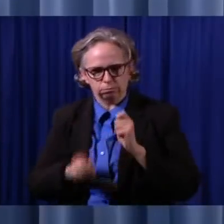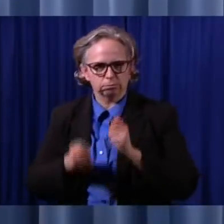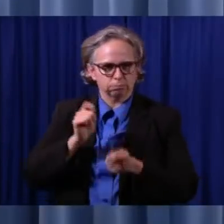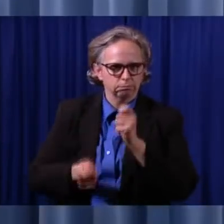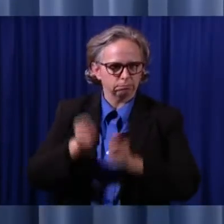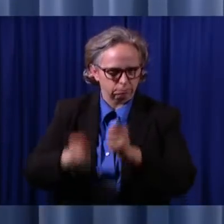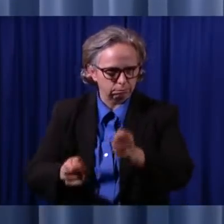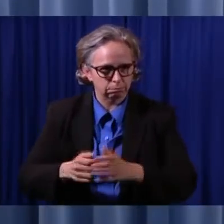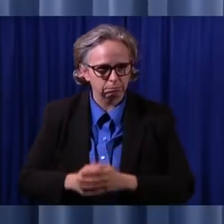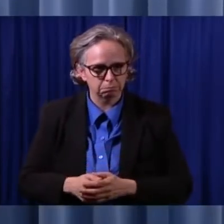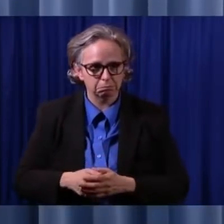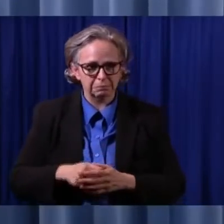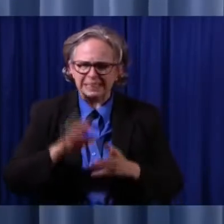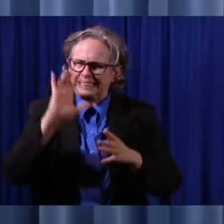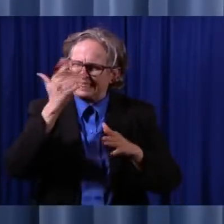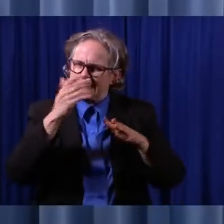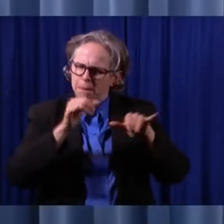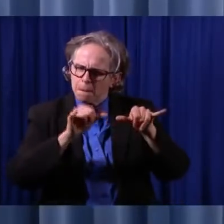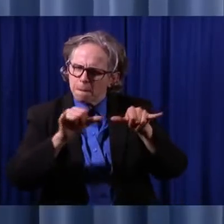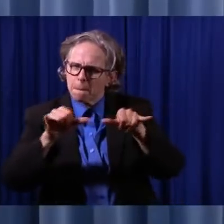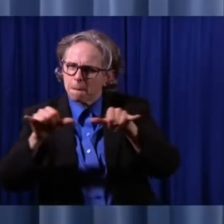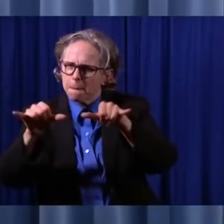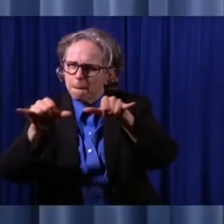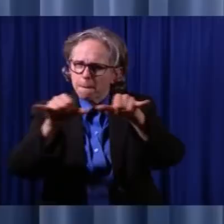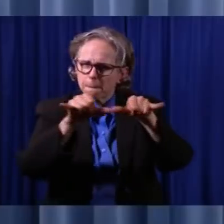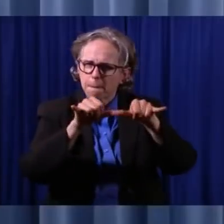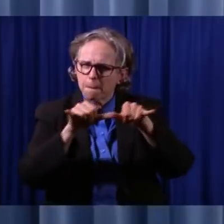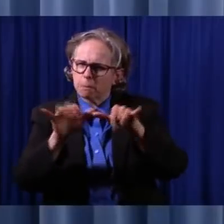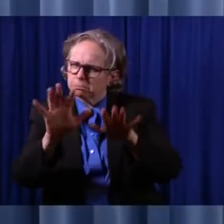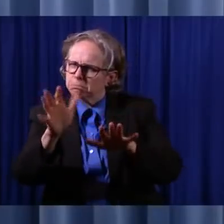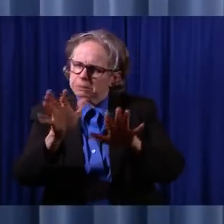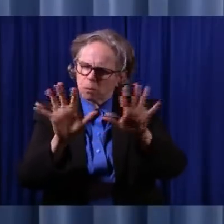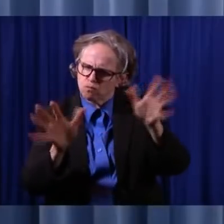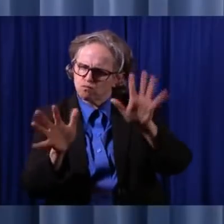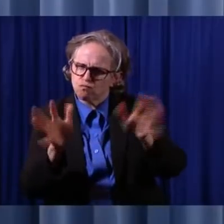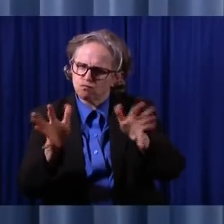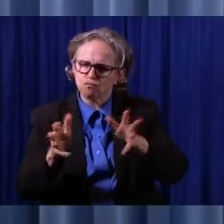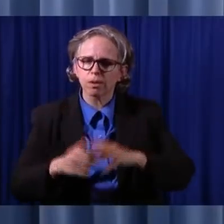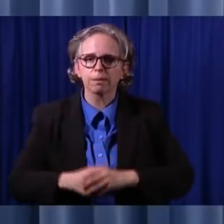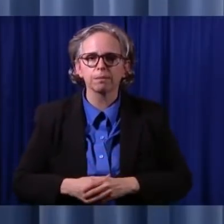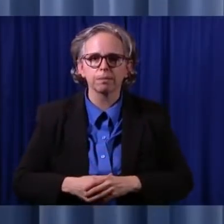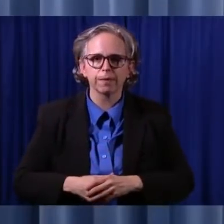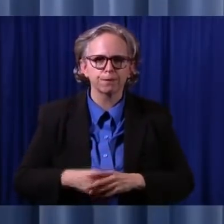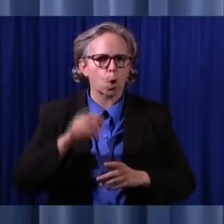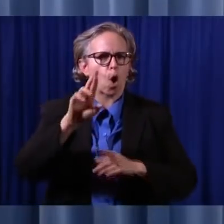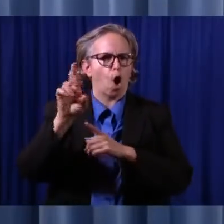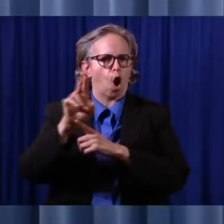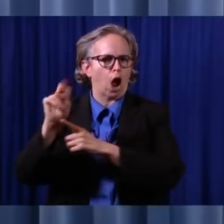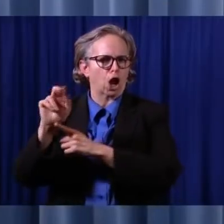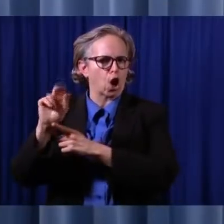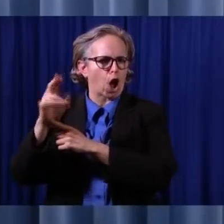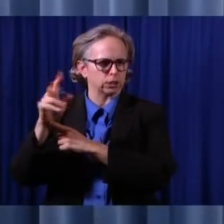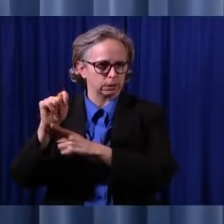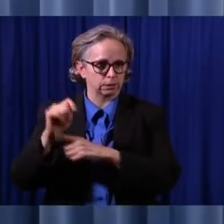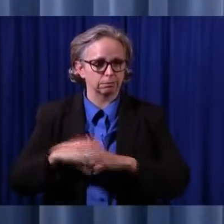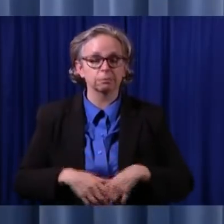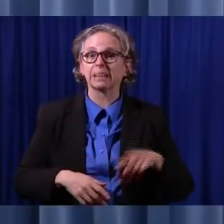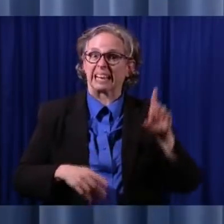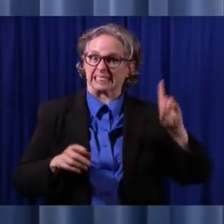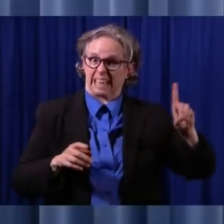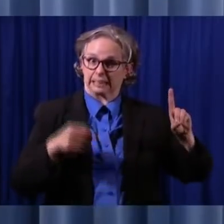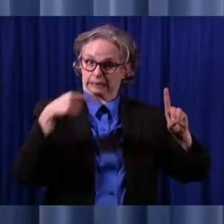fairly close to each other all over the state with a couple of exceptions. Even the Dayton